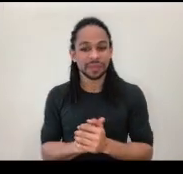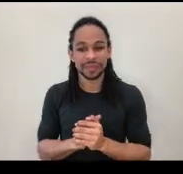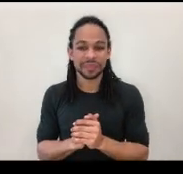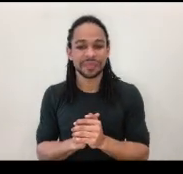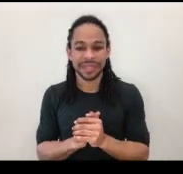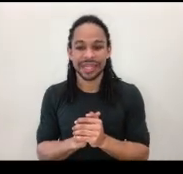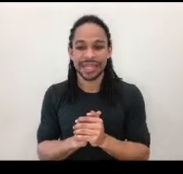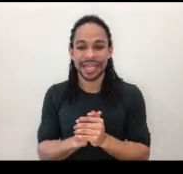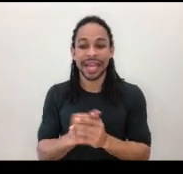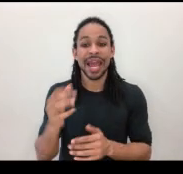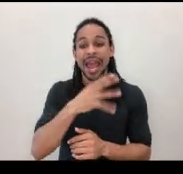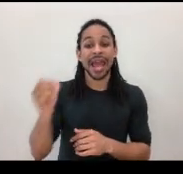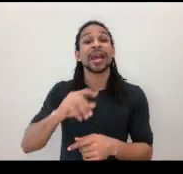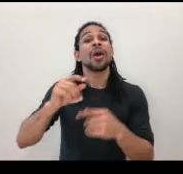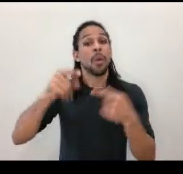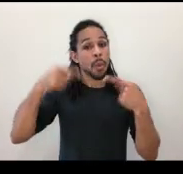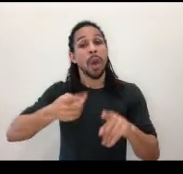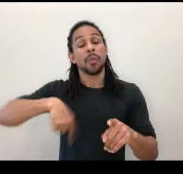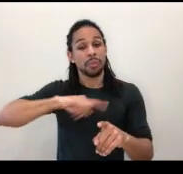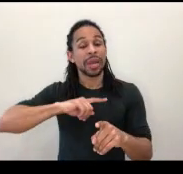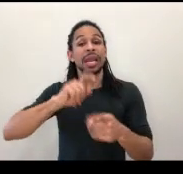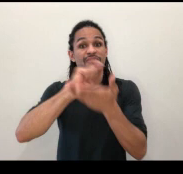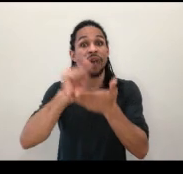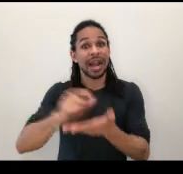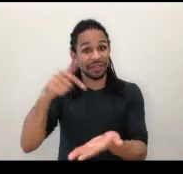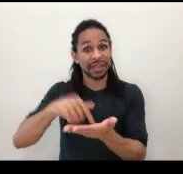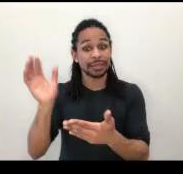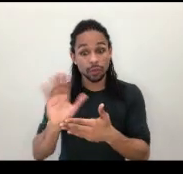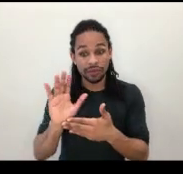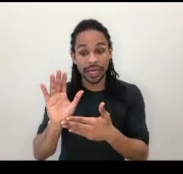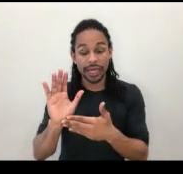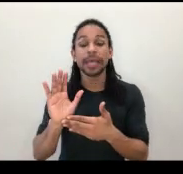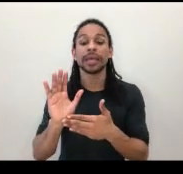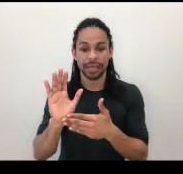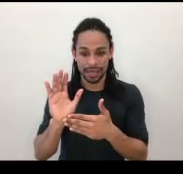It was when we were writing the movie,